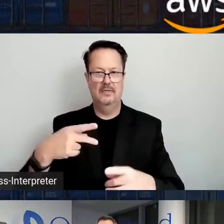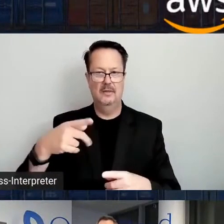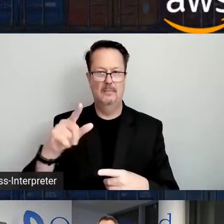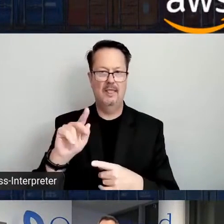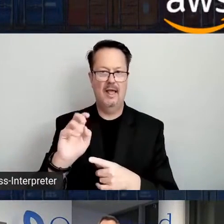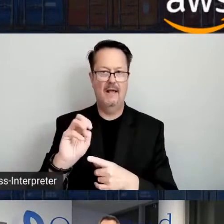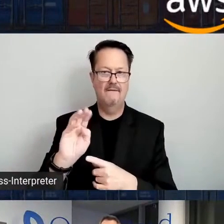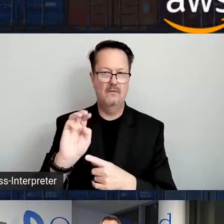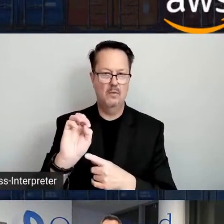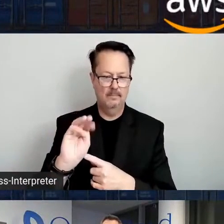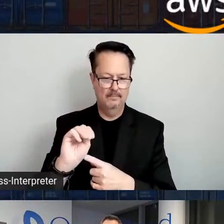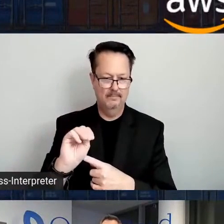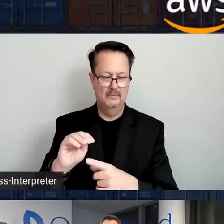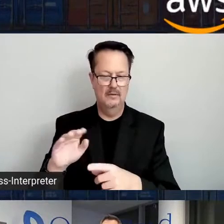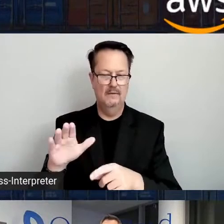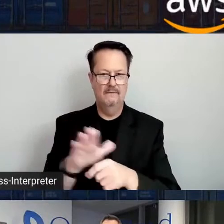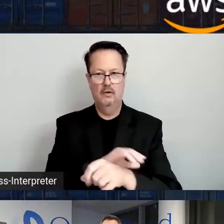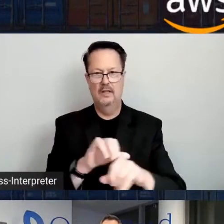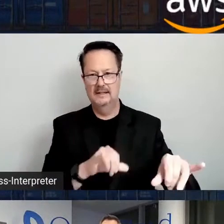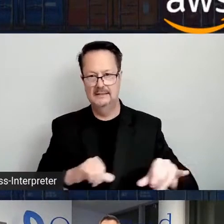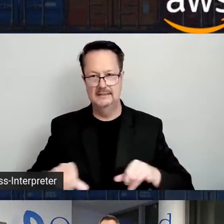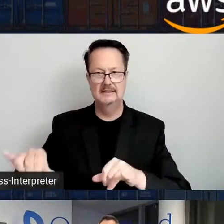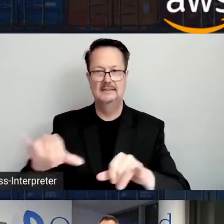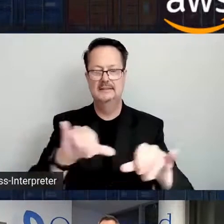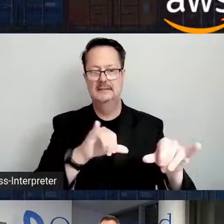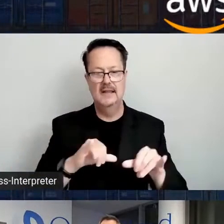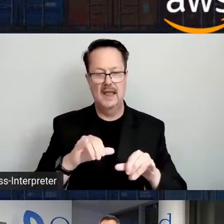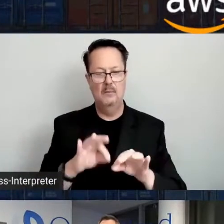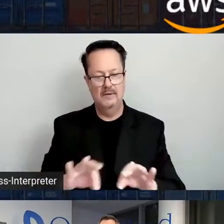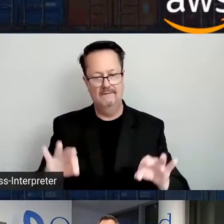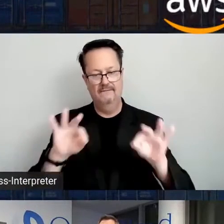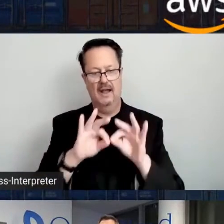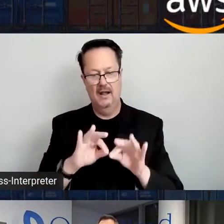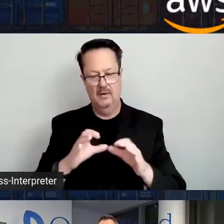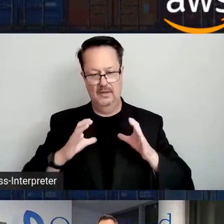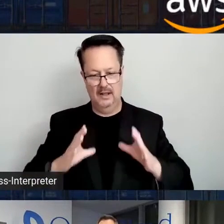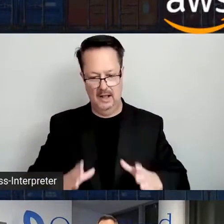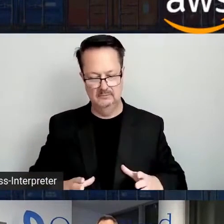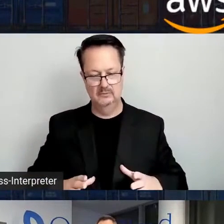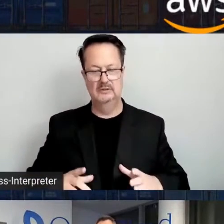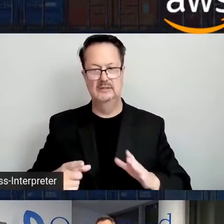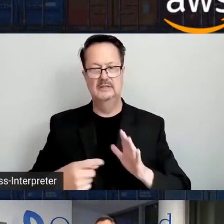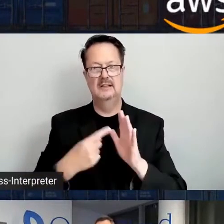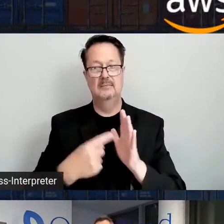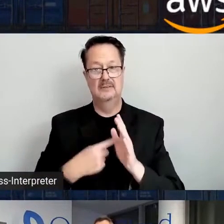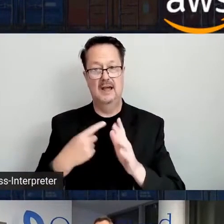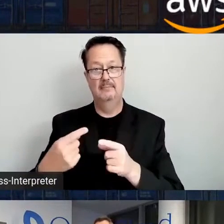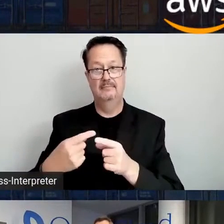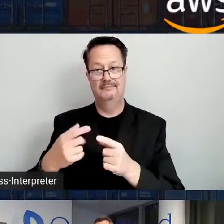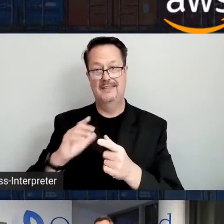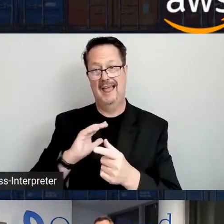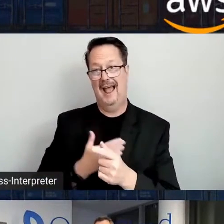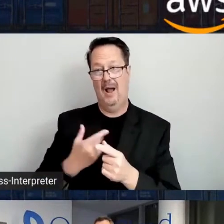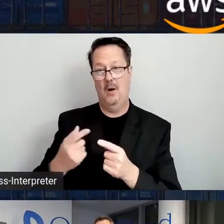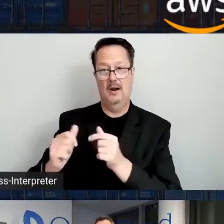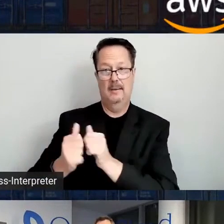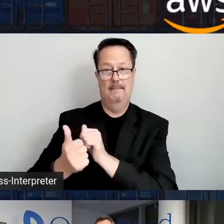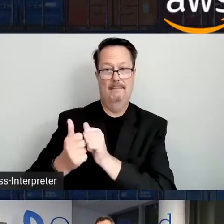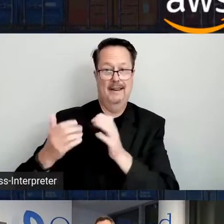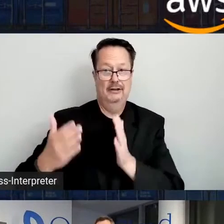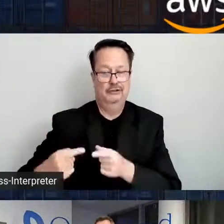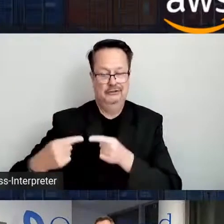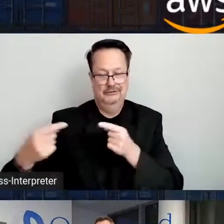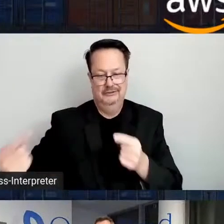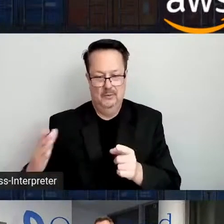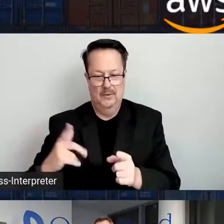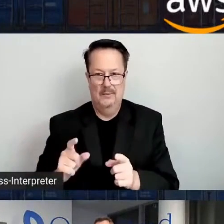and where indeed various customers, partners, or even sometimes competitors will be